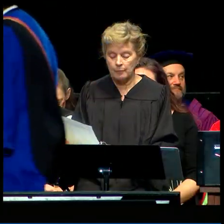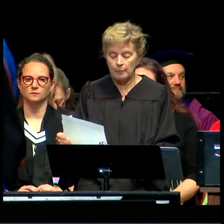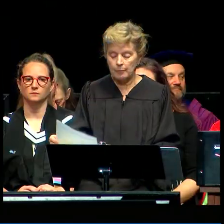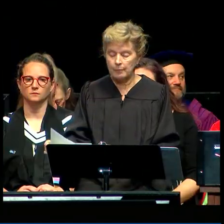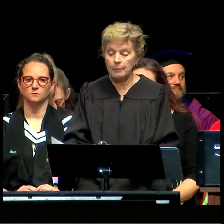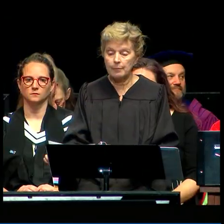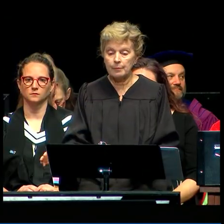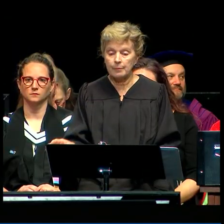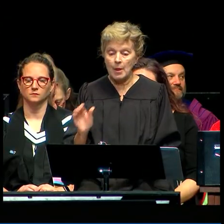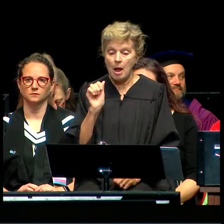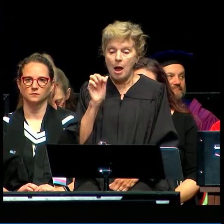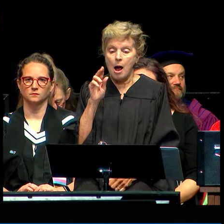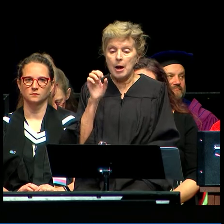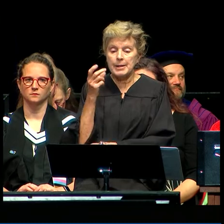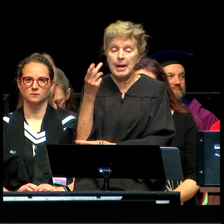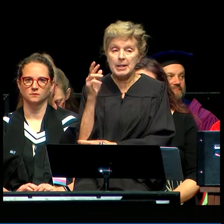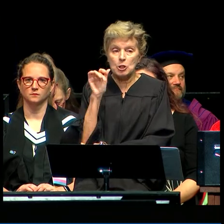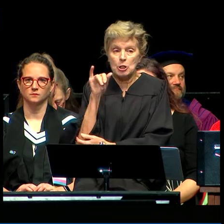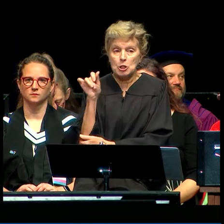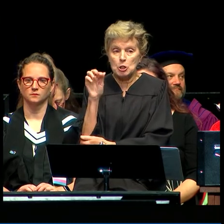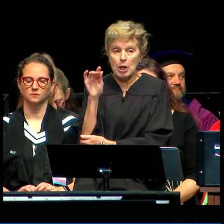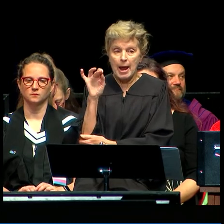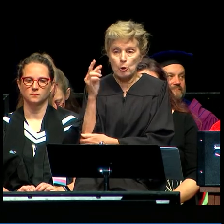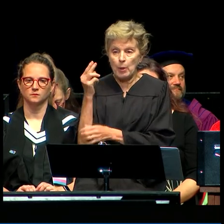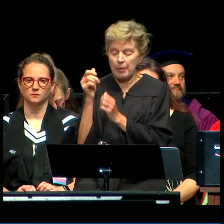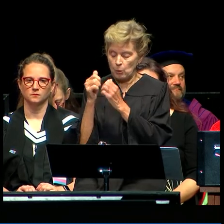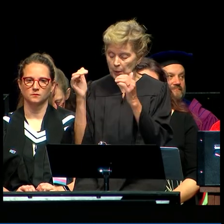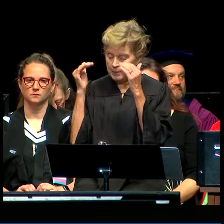Arnesh Darif, with distinction.